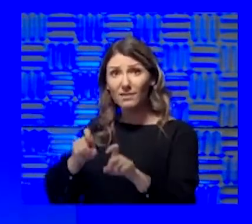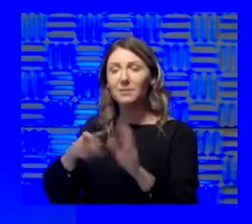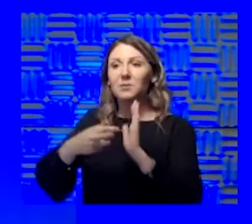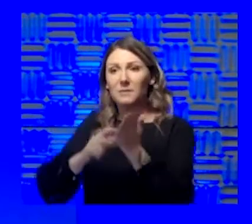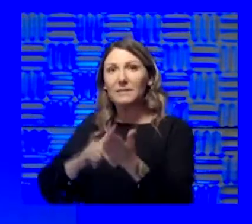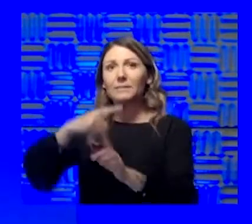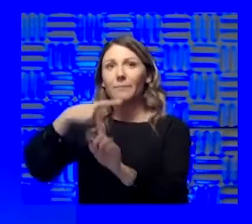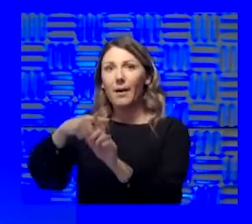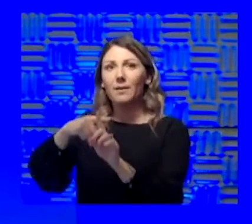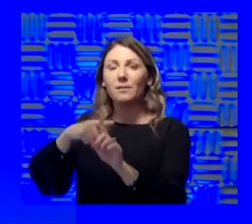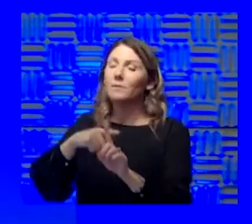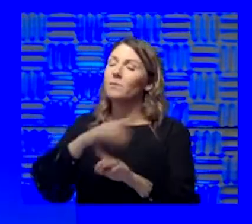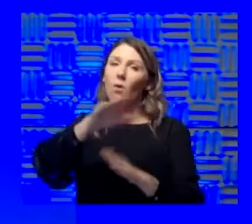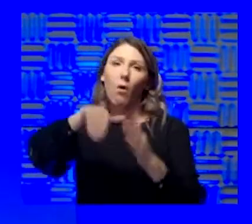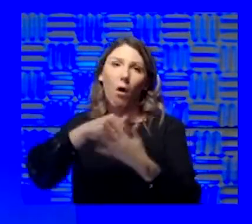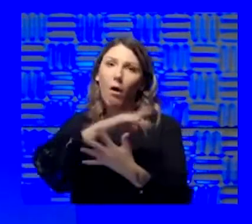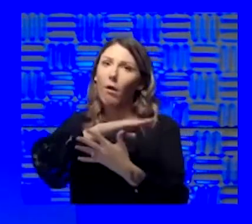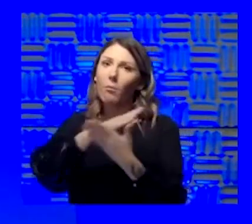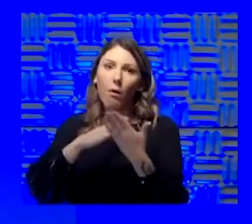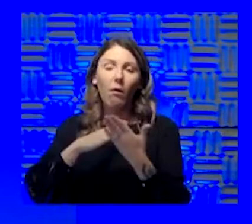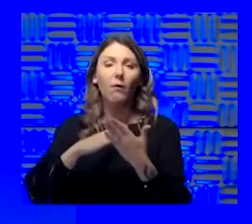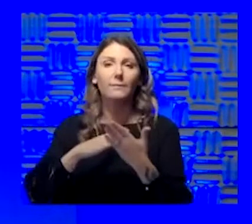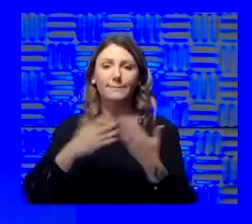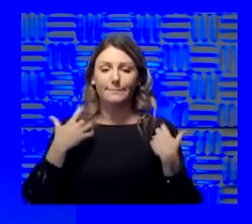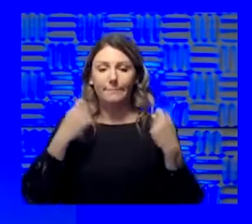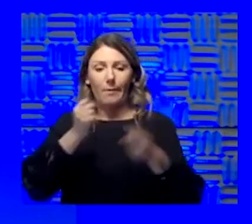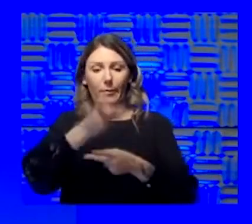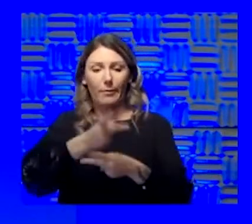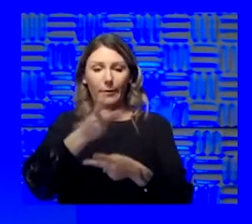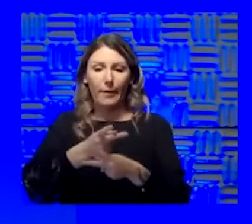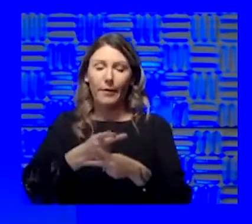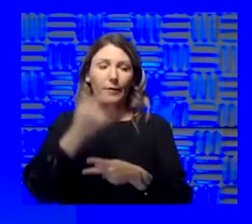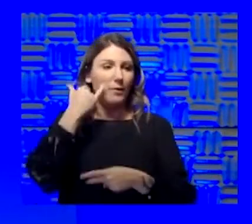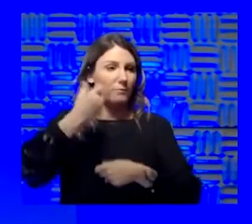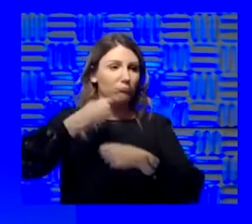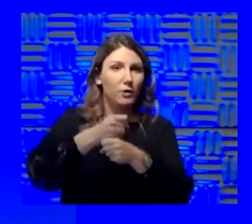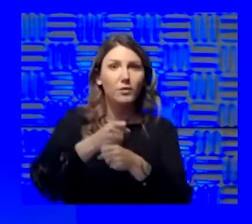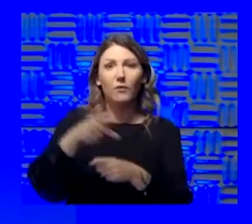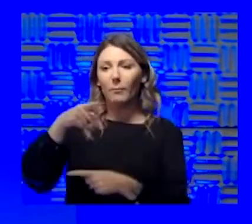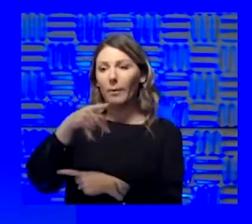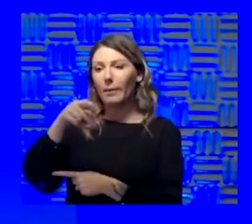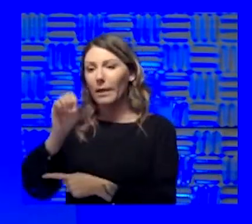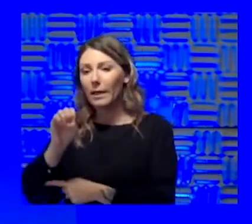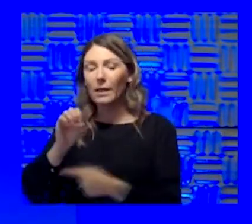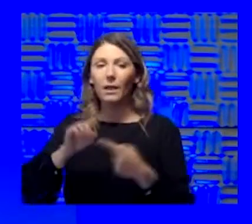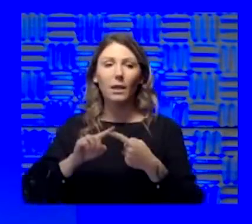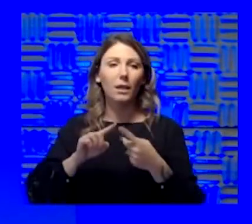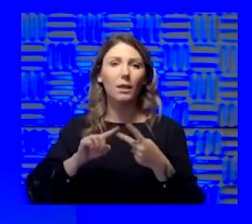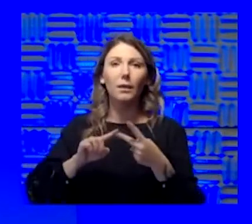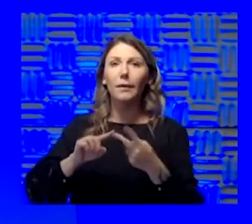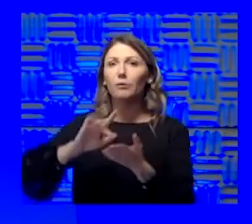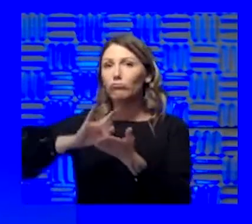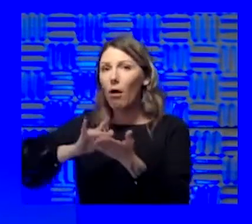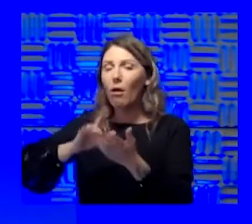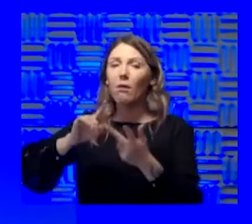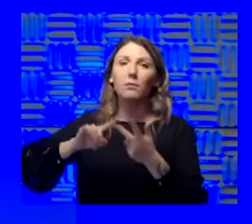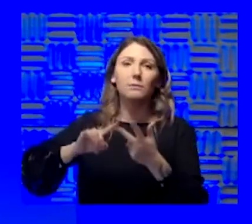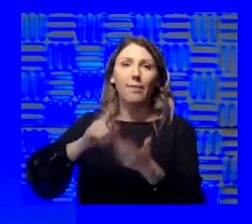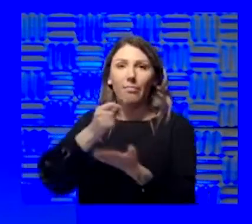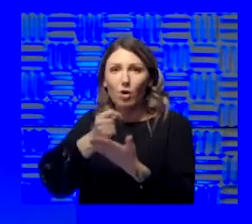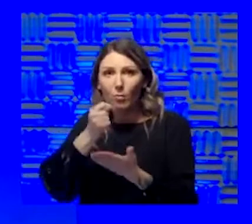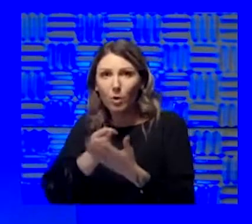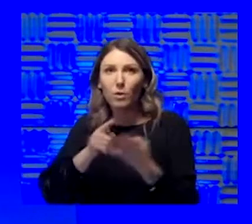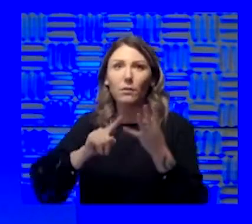going on in all aspects of healthcare, whether it's production of PPE, production of drugs or therapeutics, or production